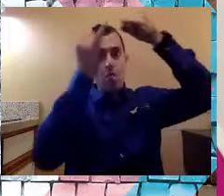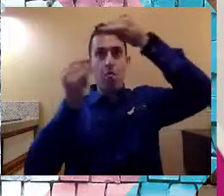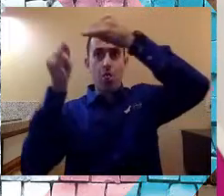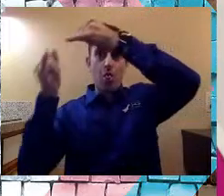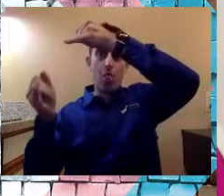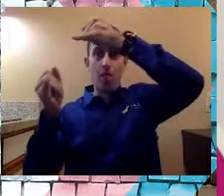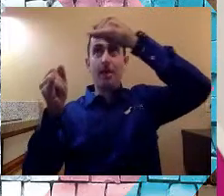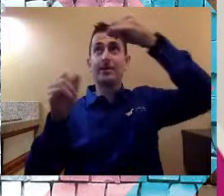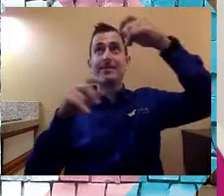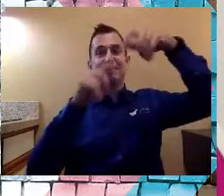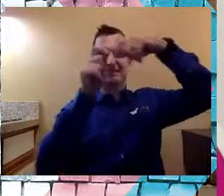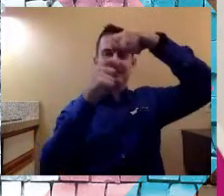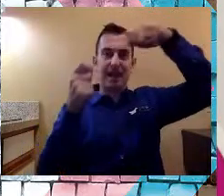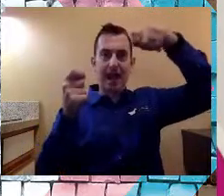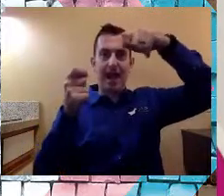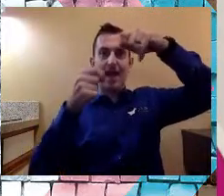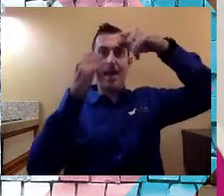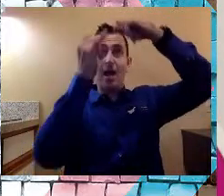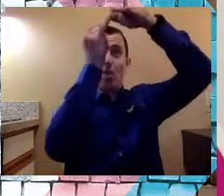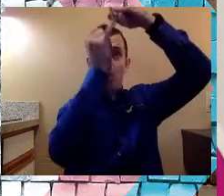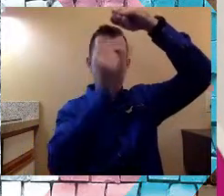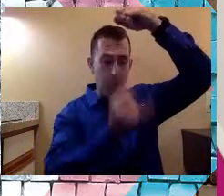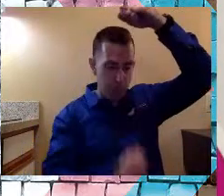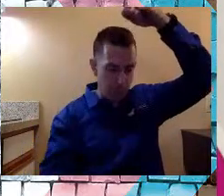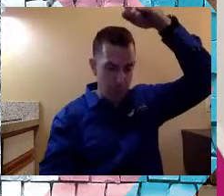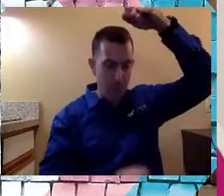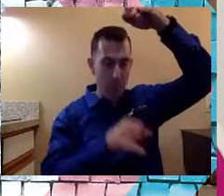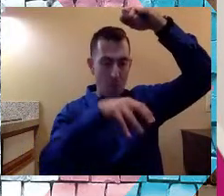then really long pom-poms.